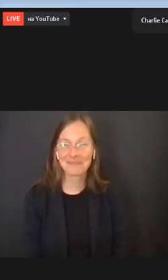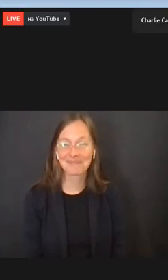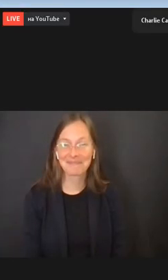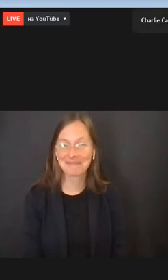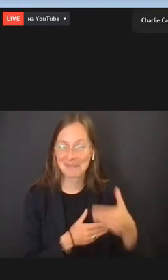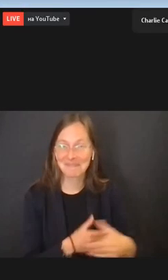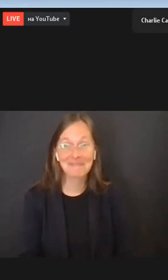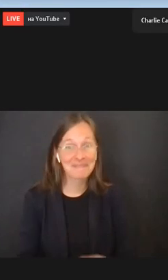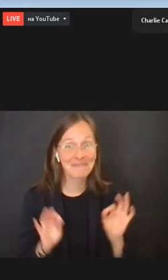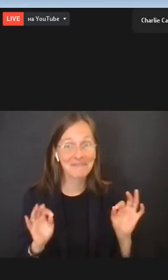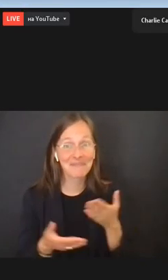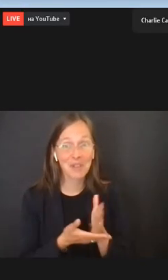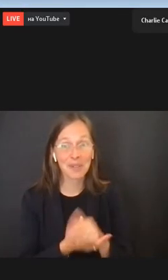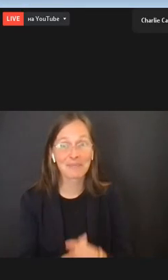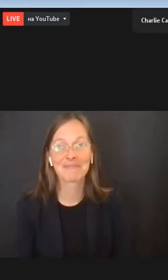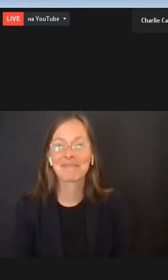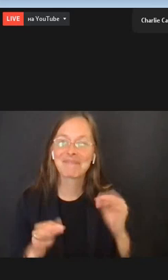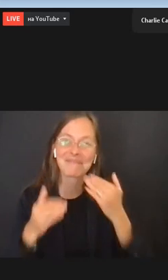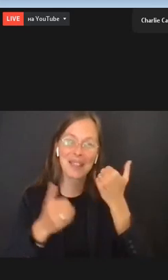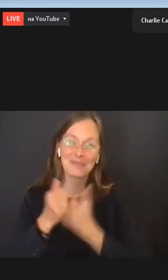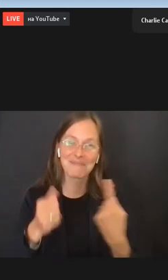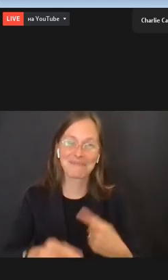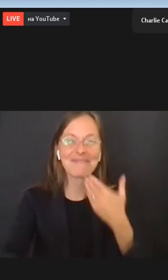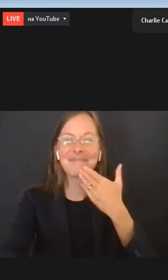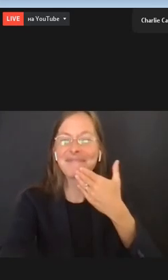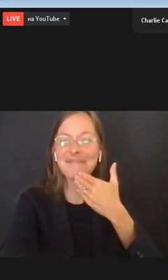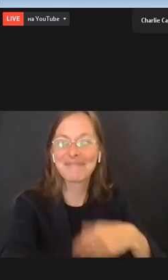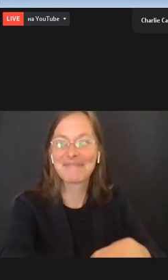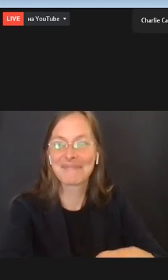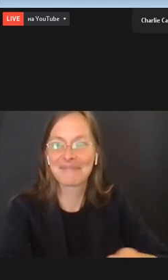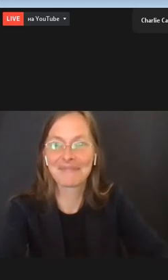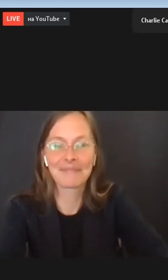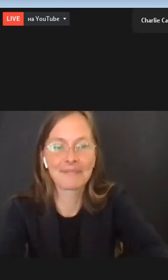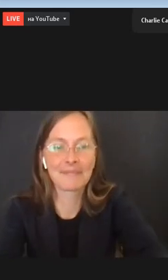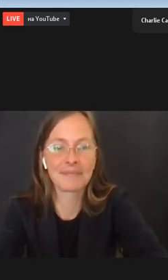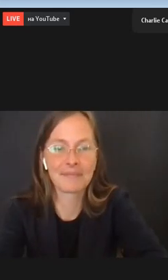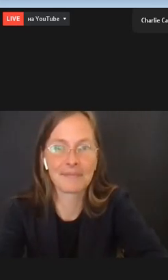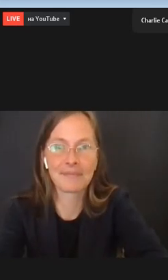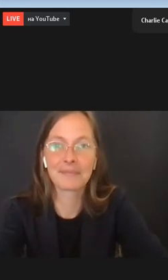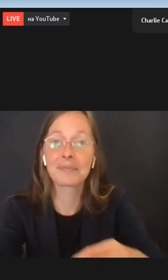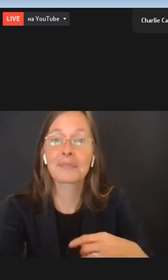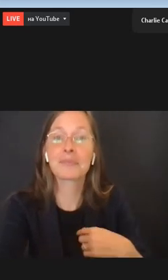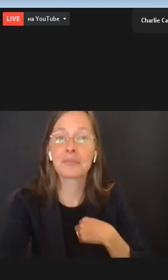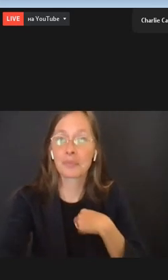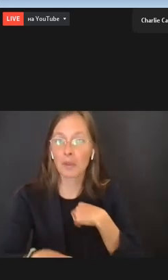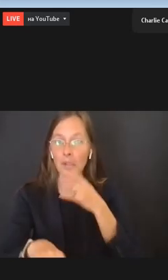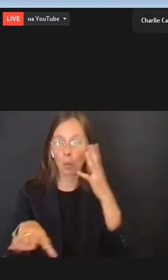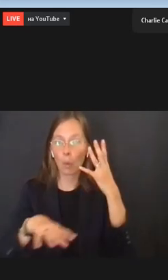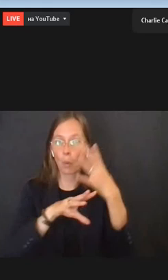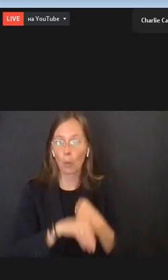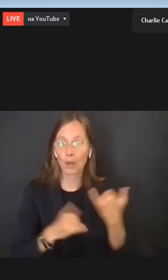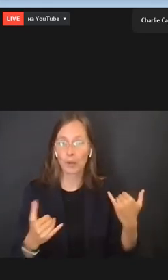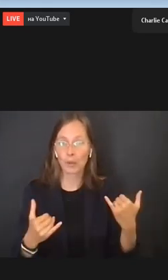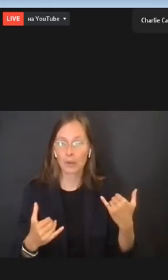right. Thanks, everybody. Thank you. I'm going to go now.